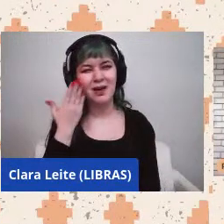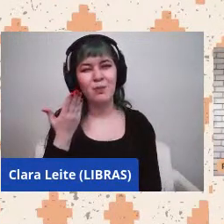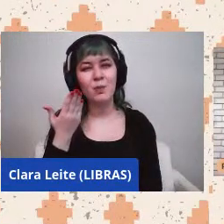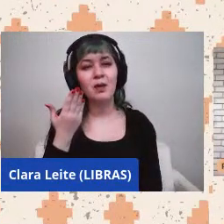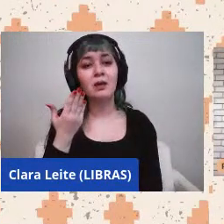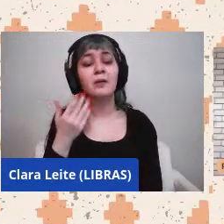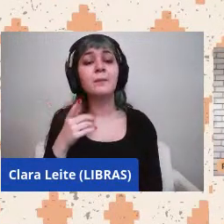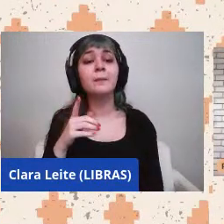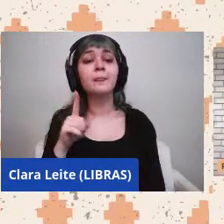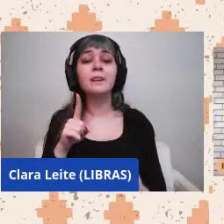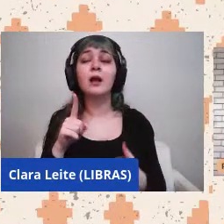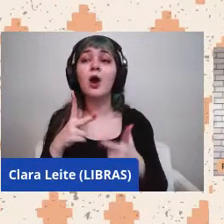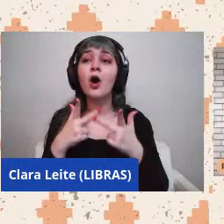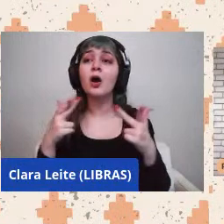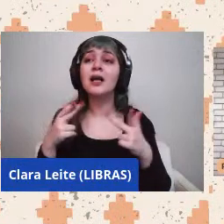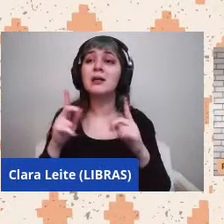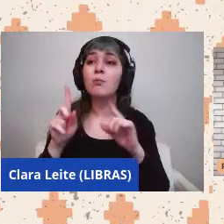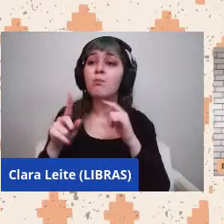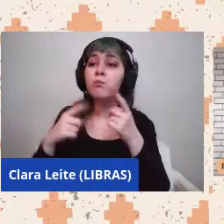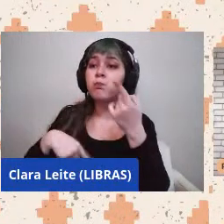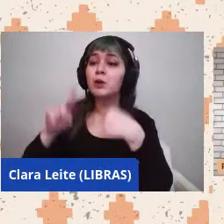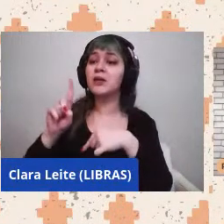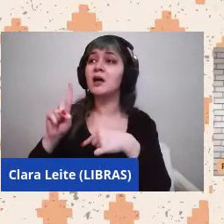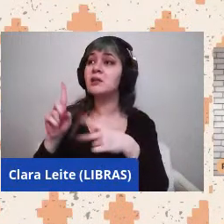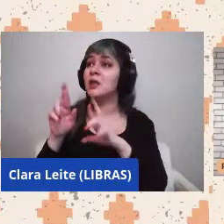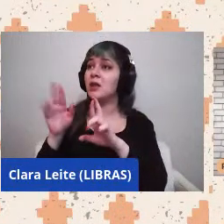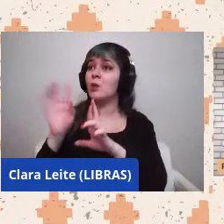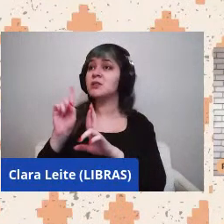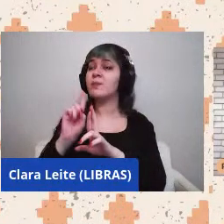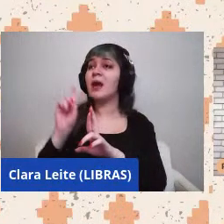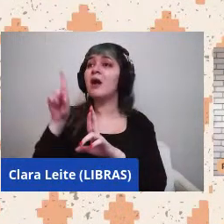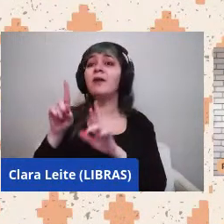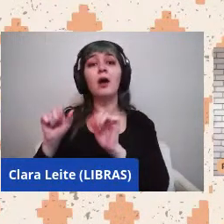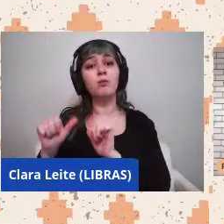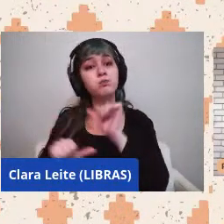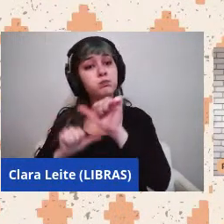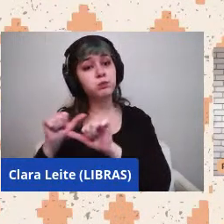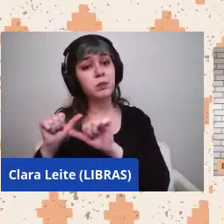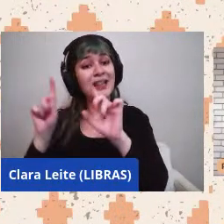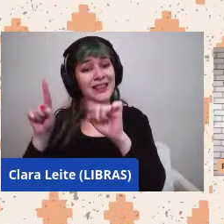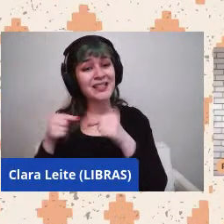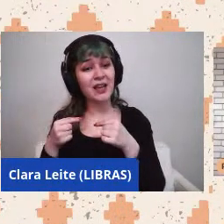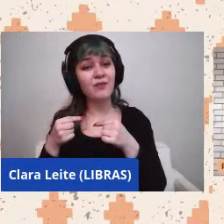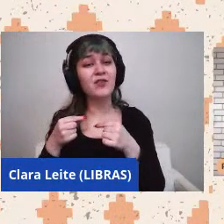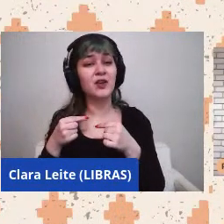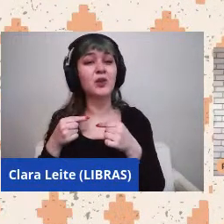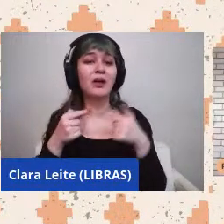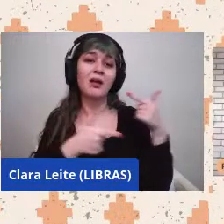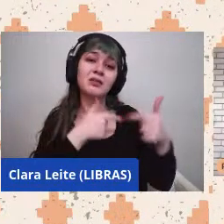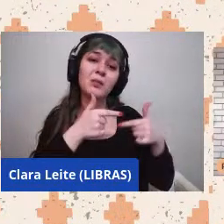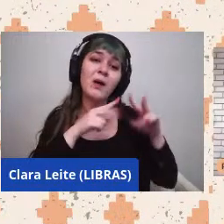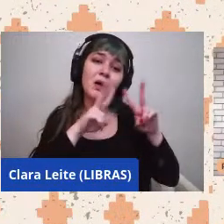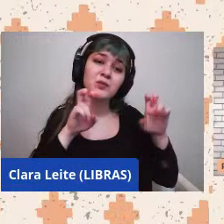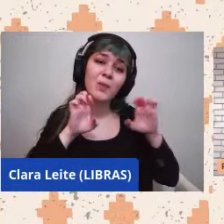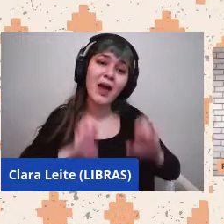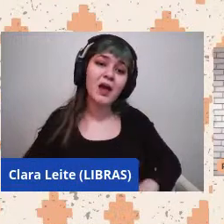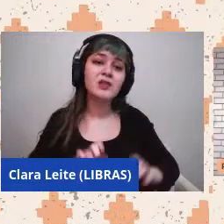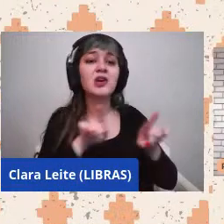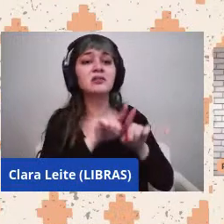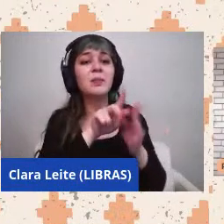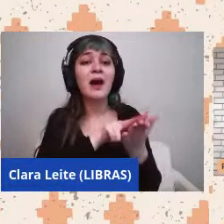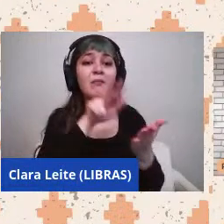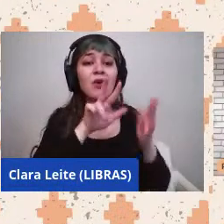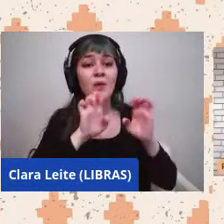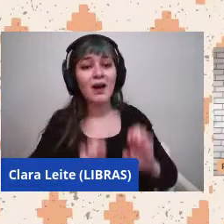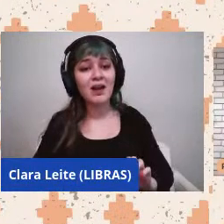responding to unanticipated change is still a challenge for the way in which we talk about ethics and do ethical approval in